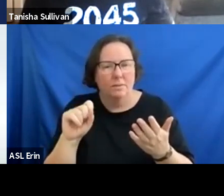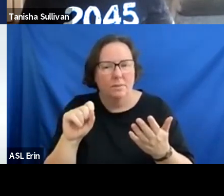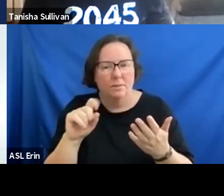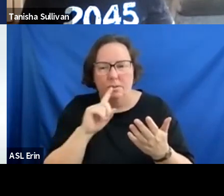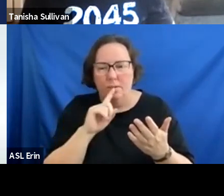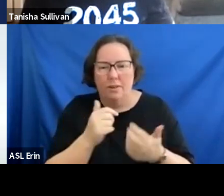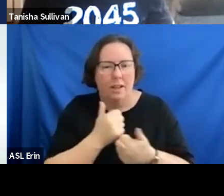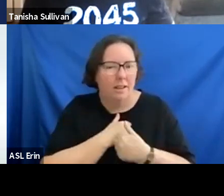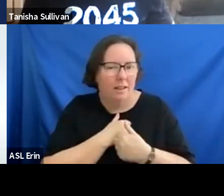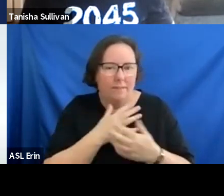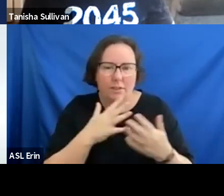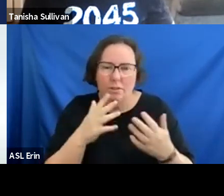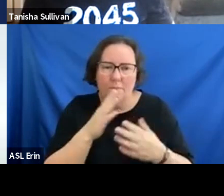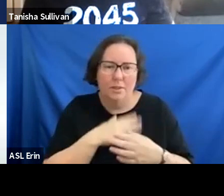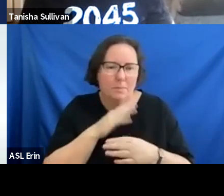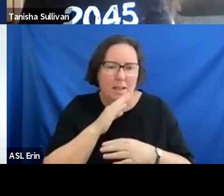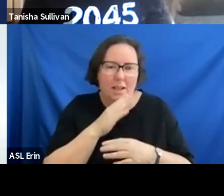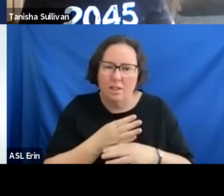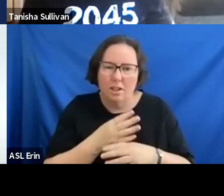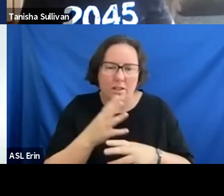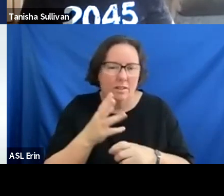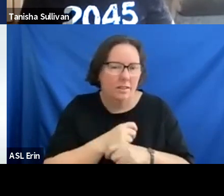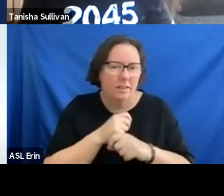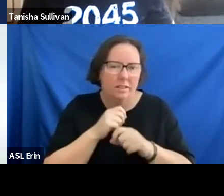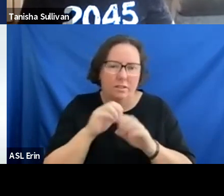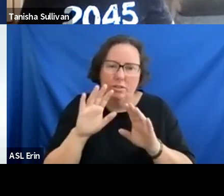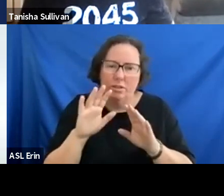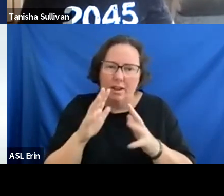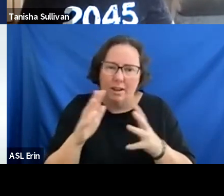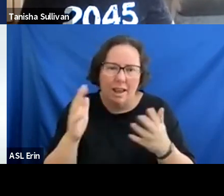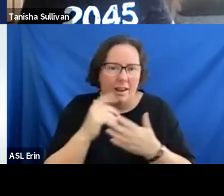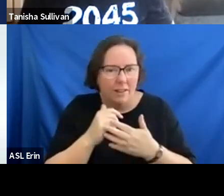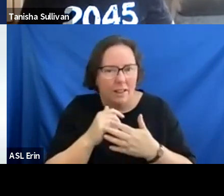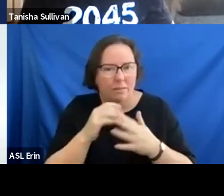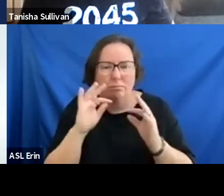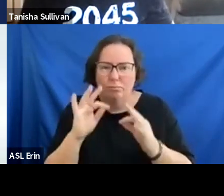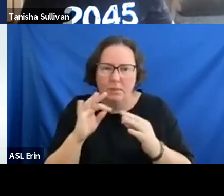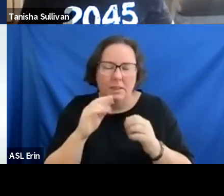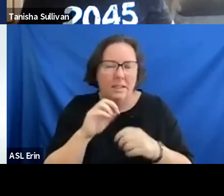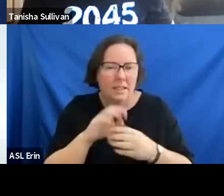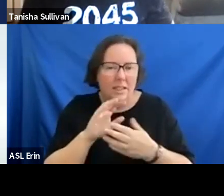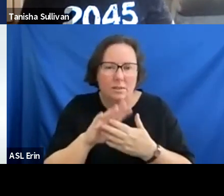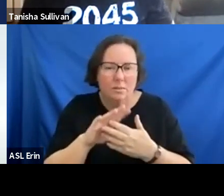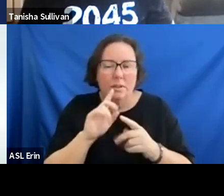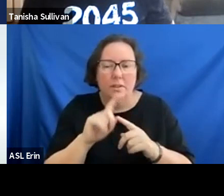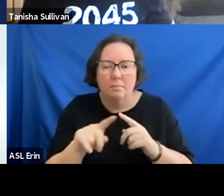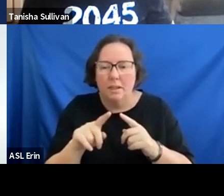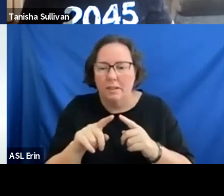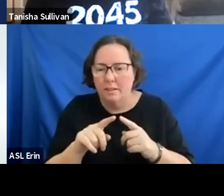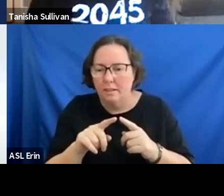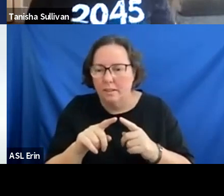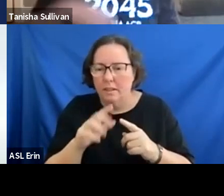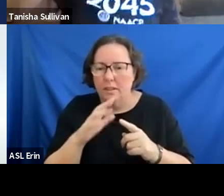loved it so much because my daughter get help a lot from this school, and its oldest school in America is